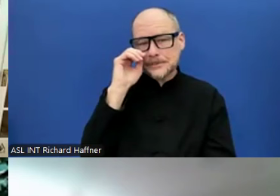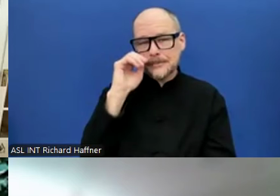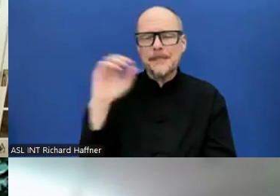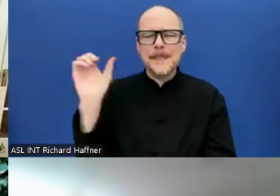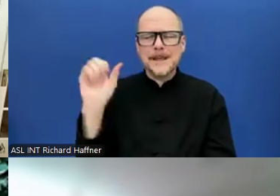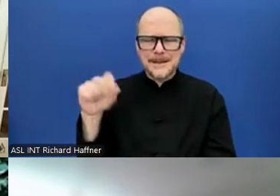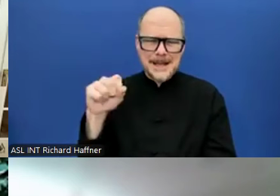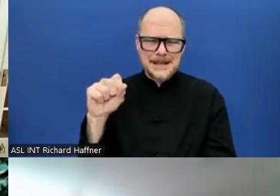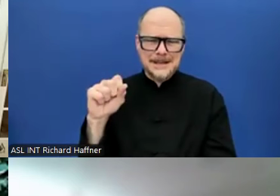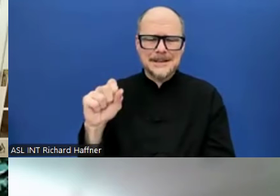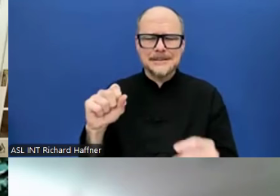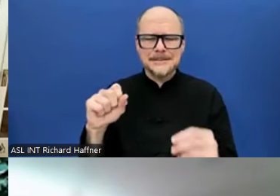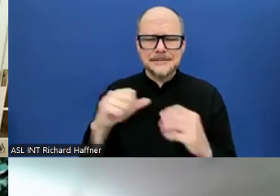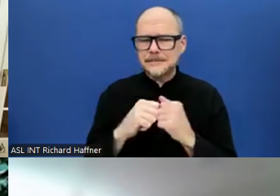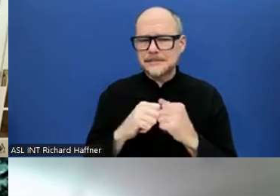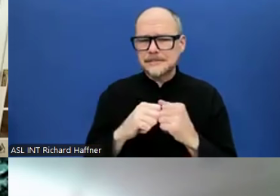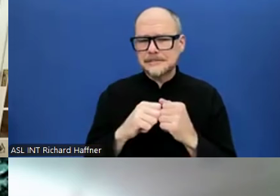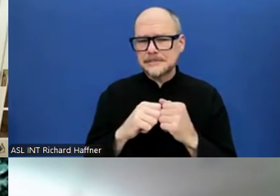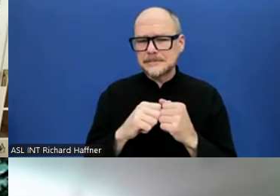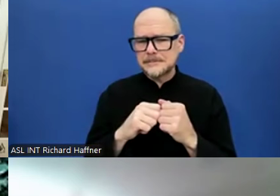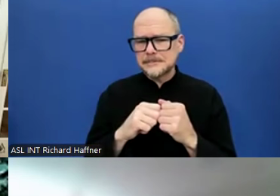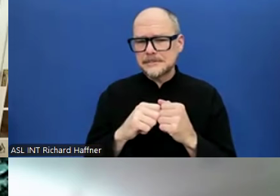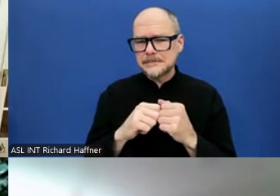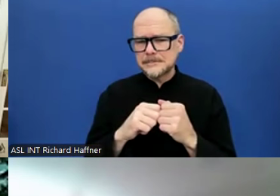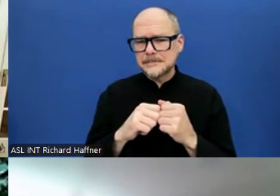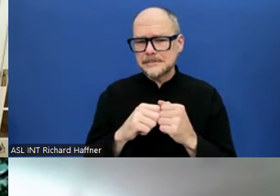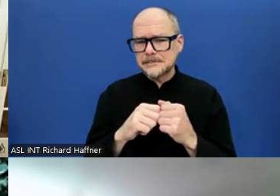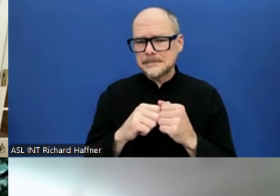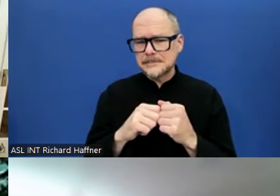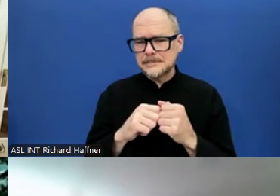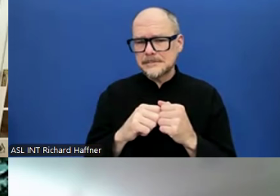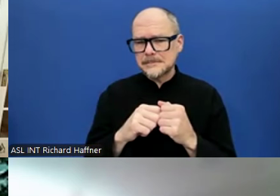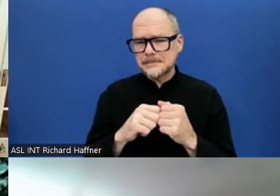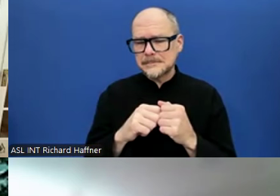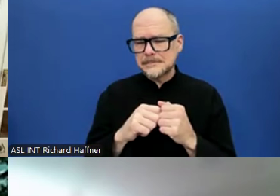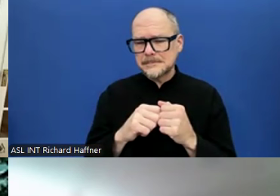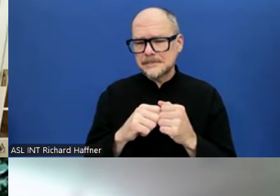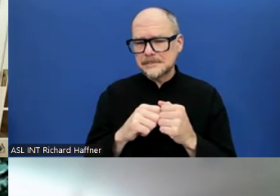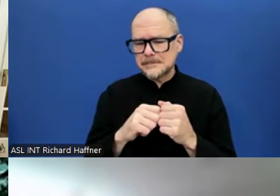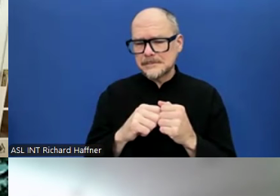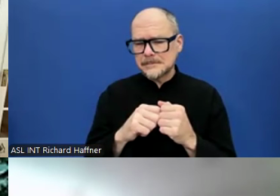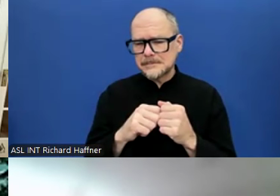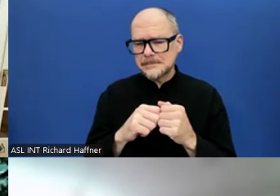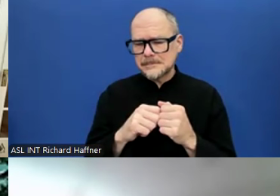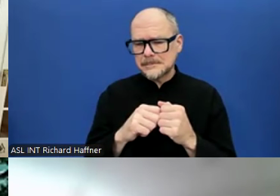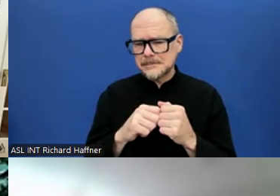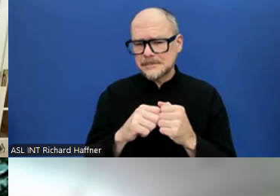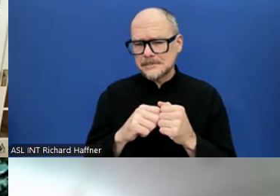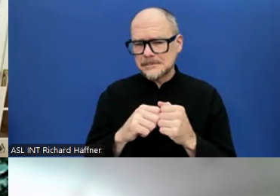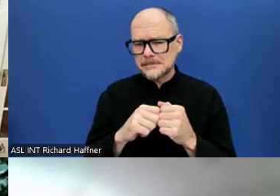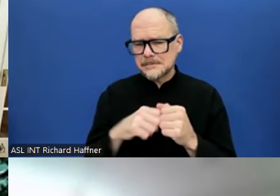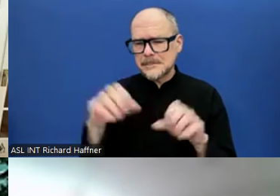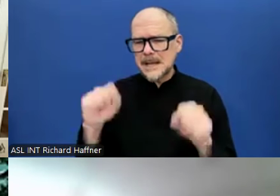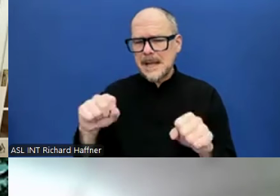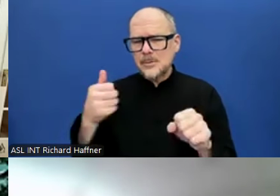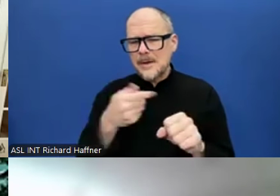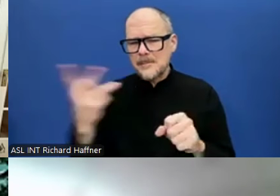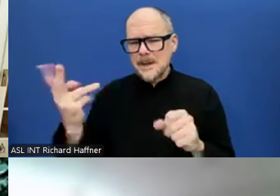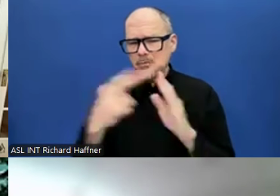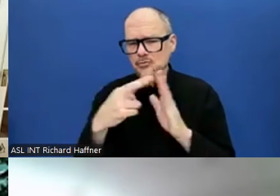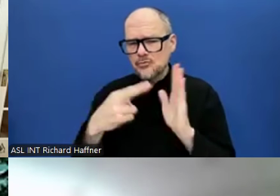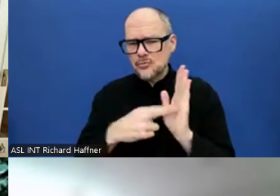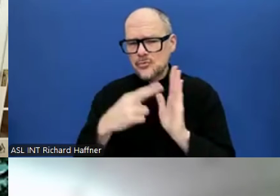very puzzling in terms of how to make it work, having, you know, a lot of rules. I'm thinking that instead of